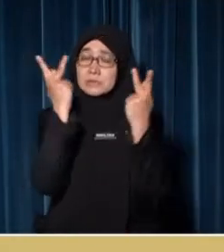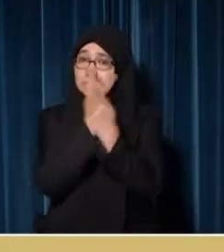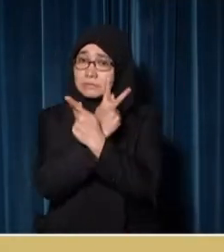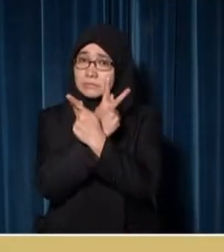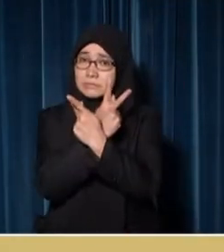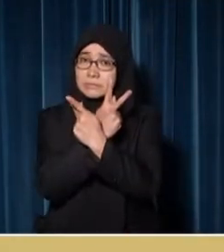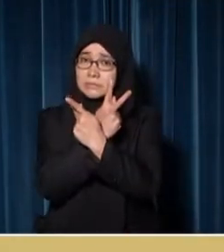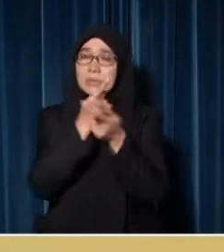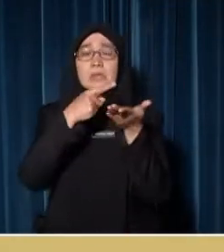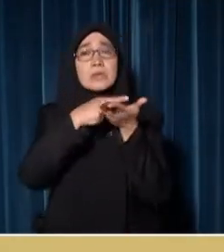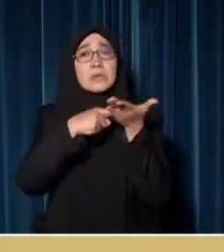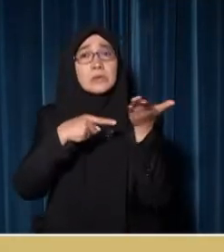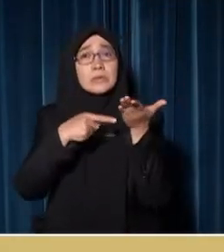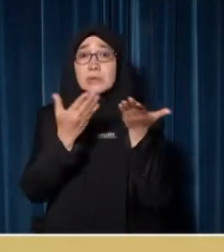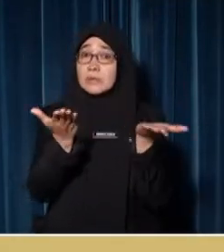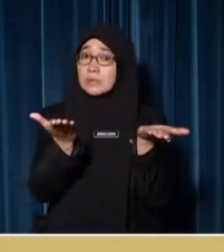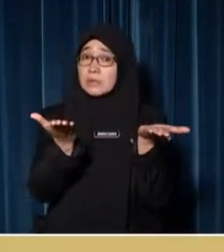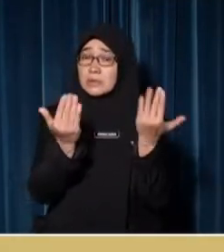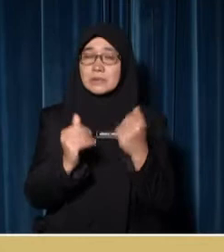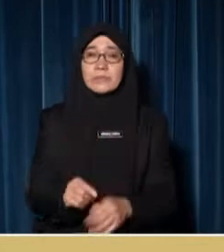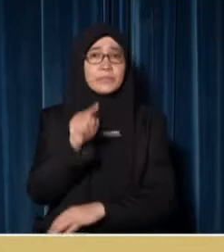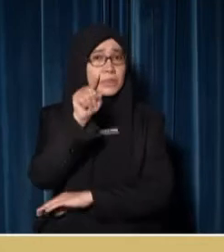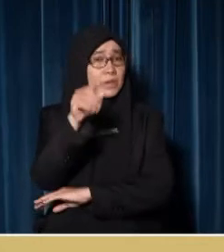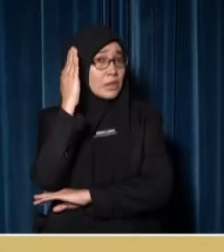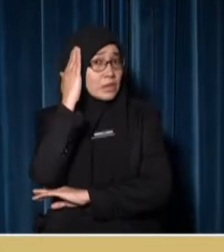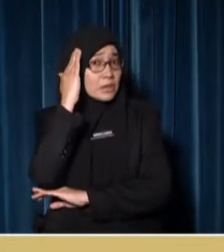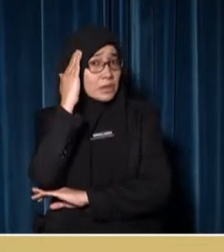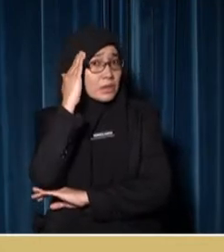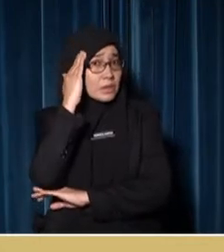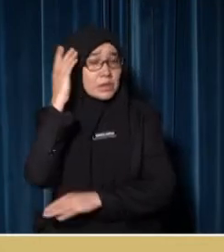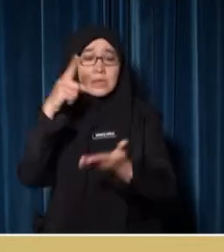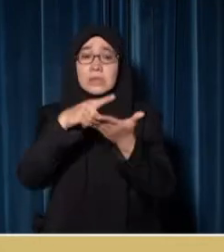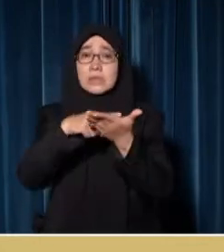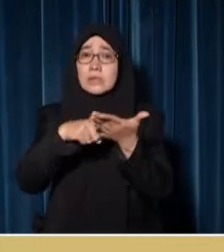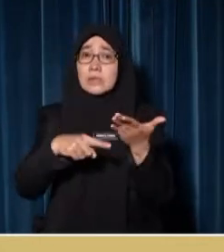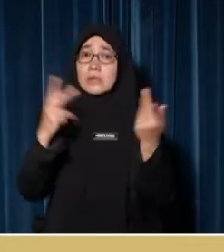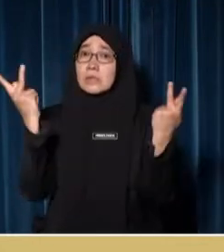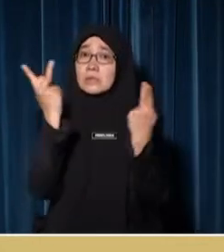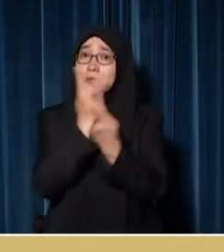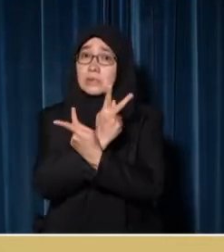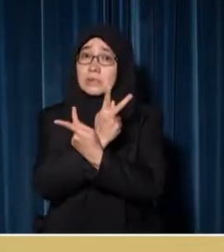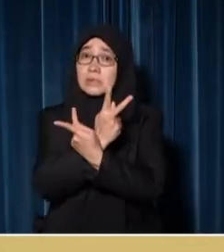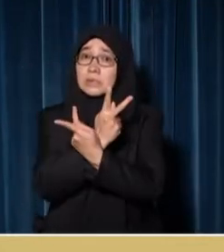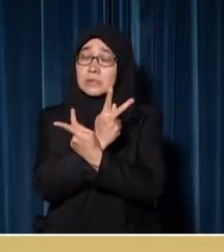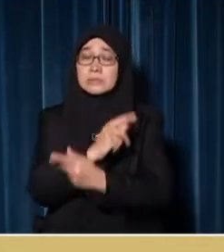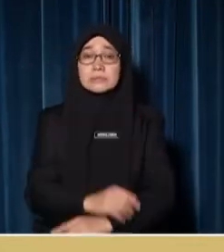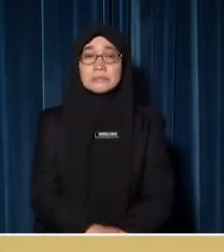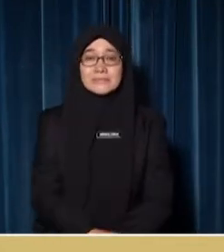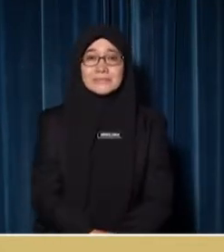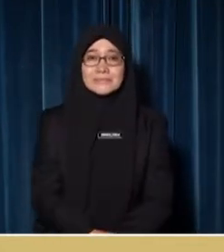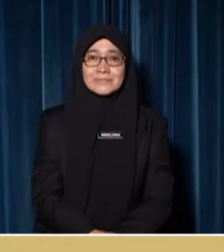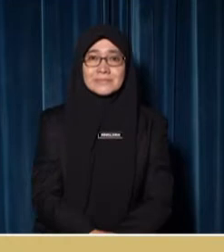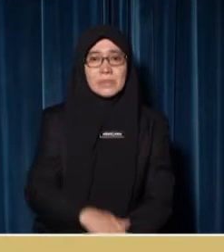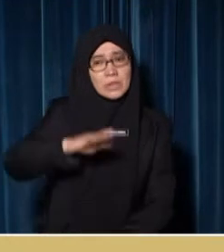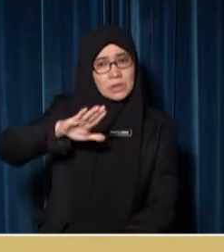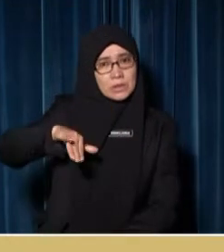Multiplication? What is that? Do you know what multiplication is? Before